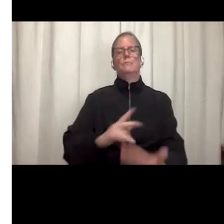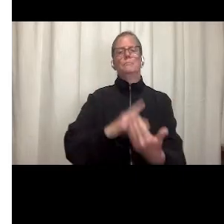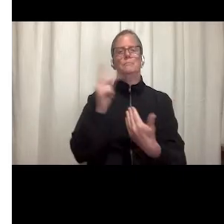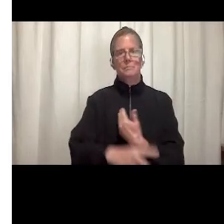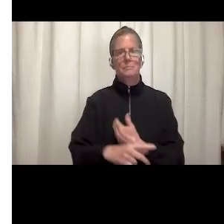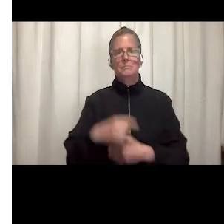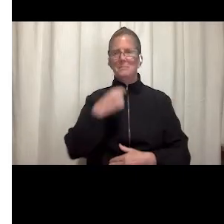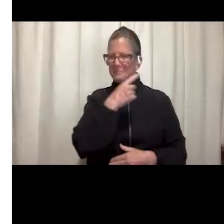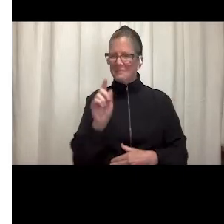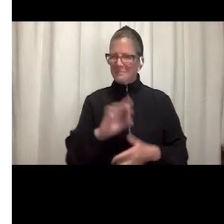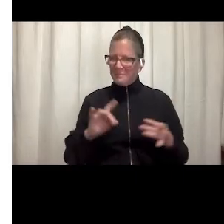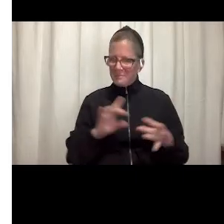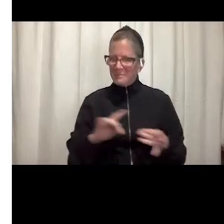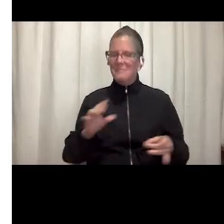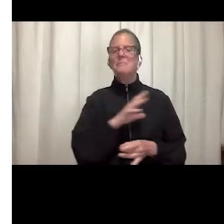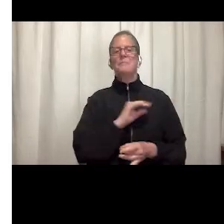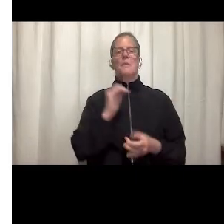future decisions.